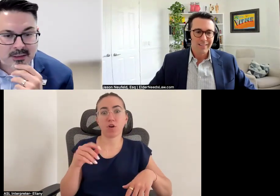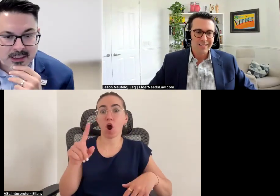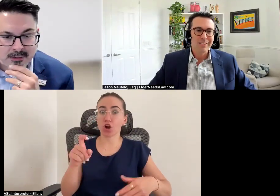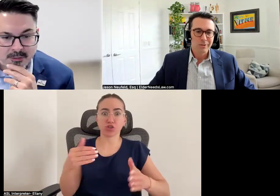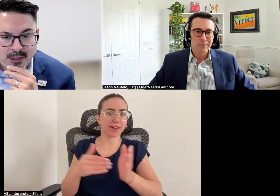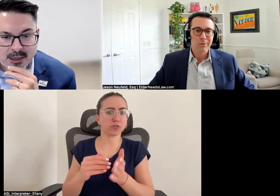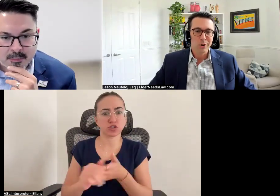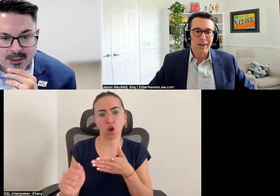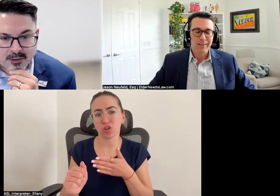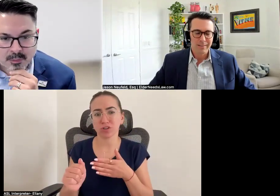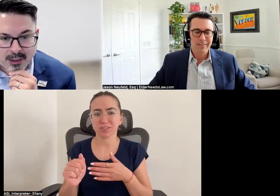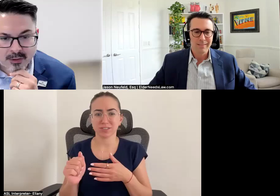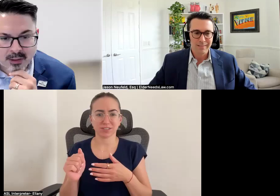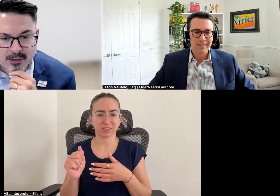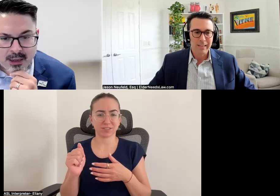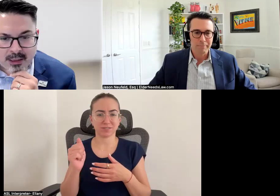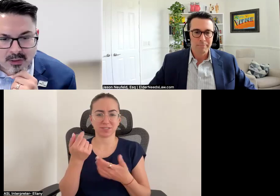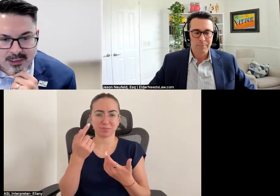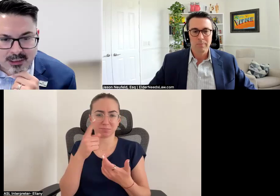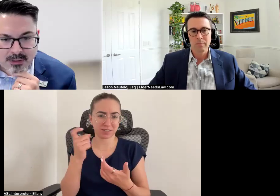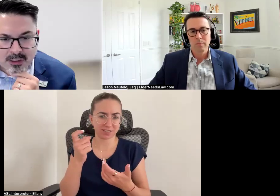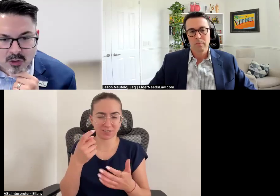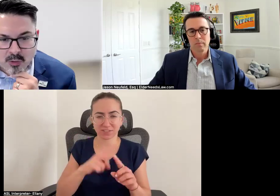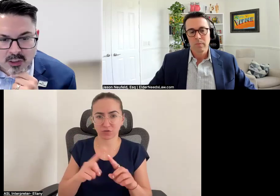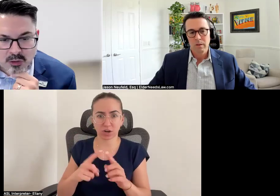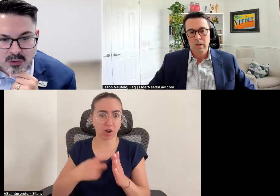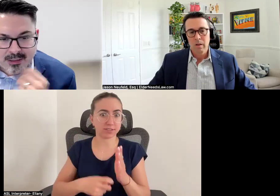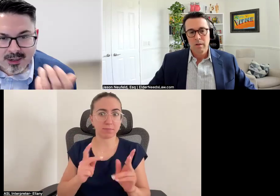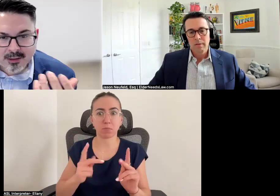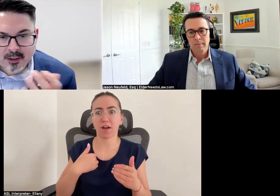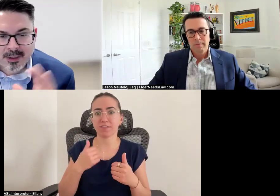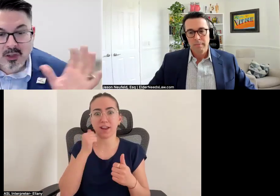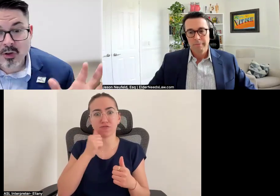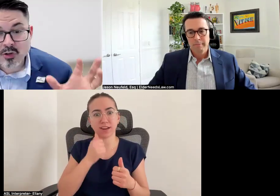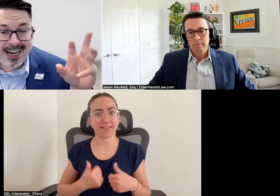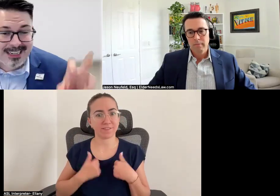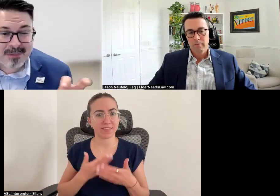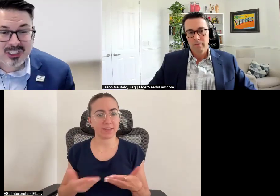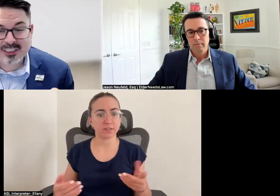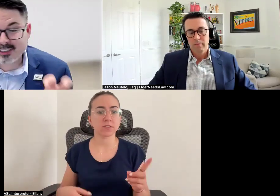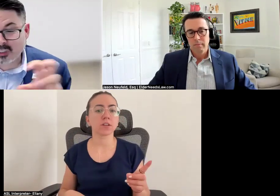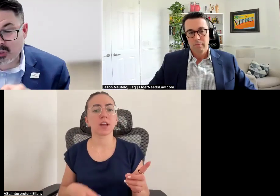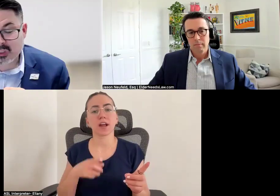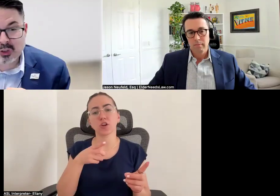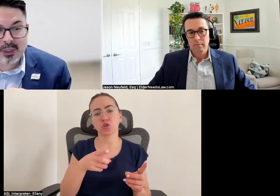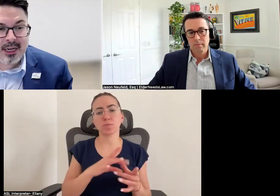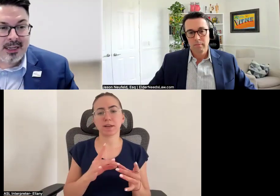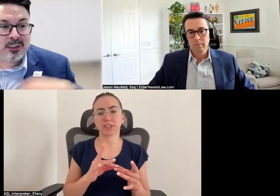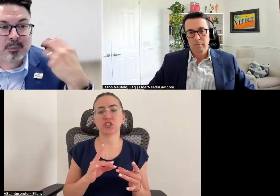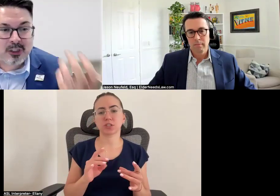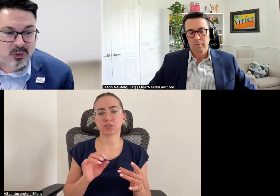really is to kind of be expense. Let's look at some of these questions. We already kind of talked a little bit. You kind of mentioned this and alluded